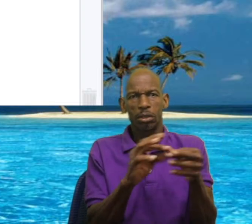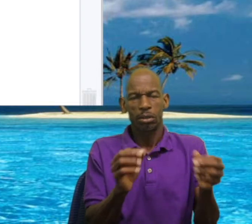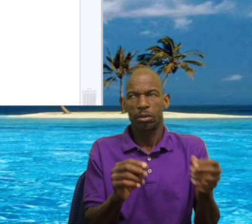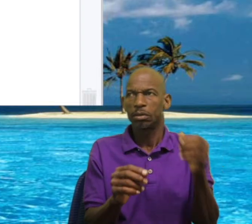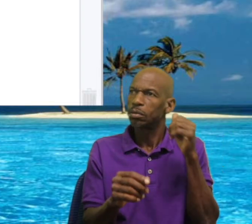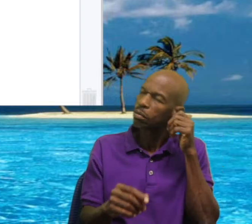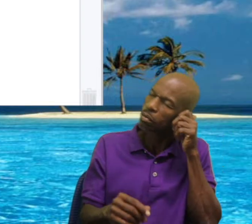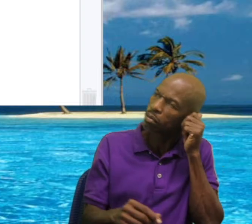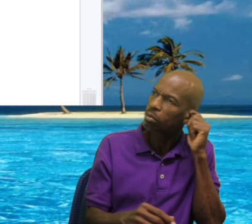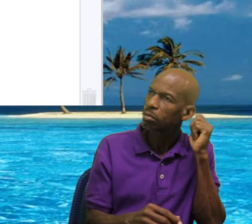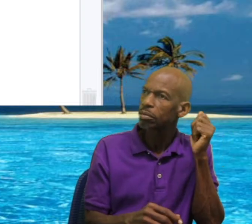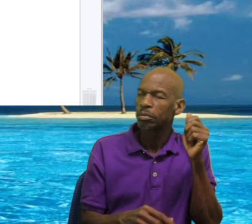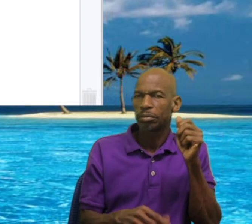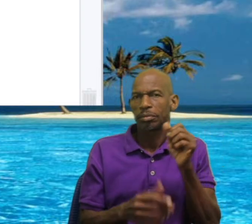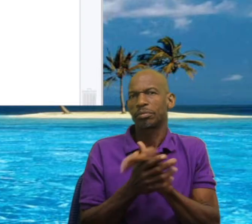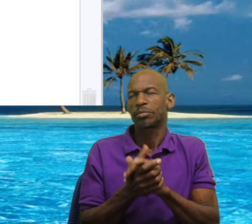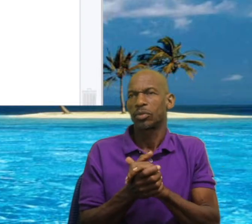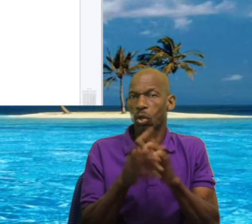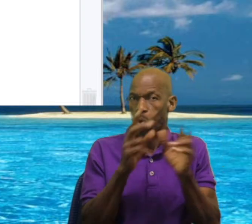sun